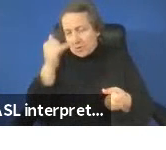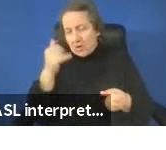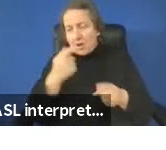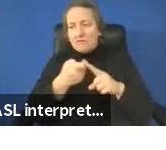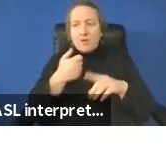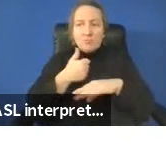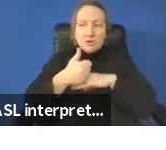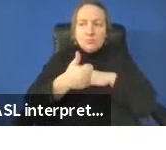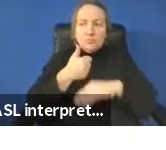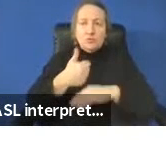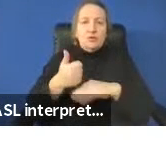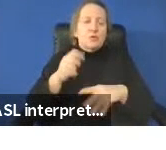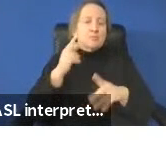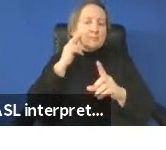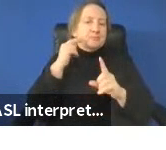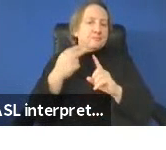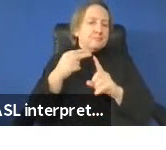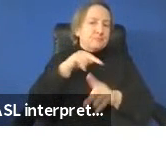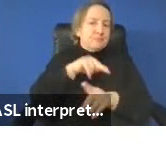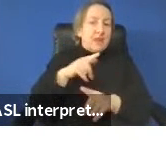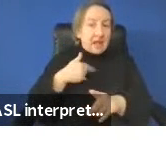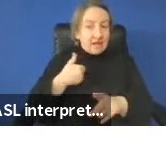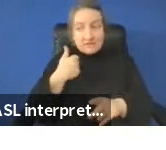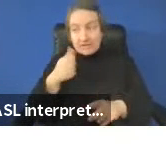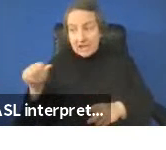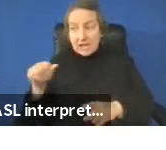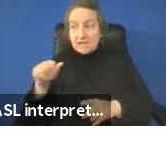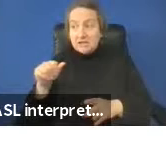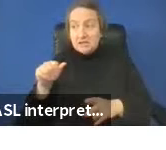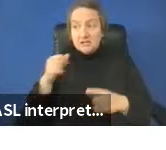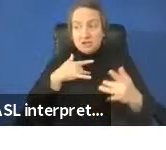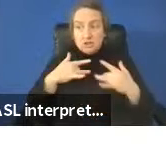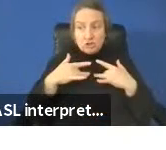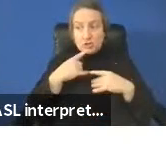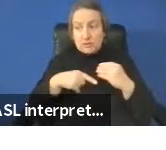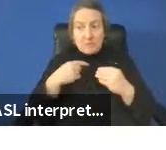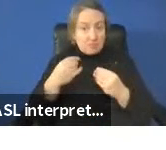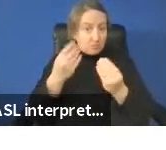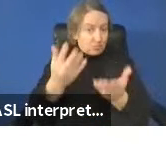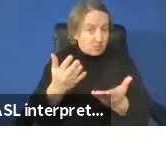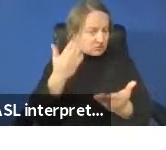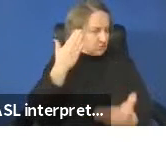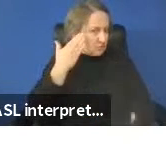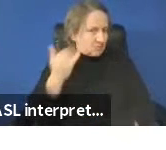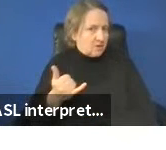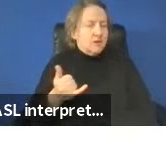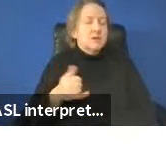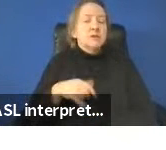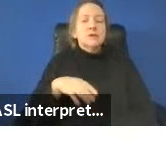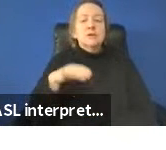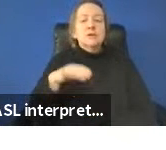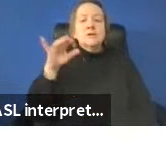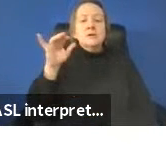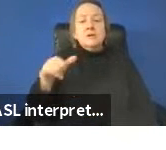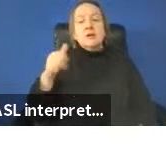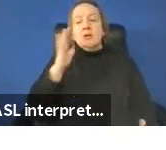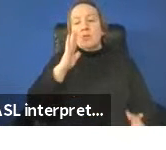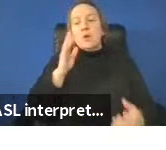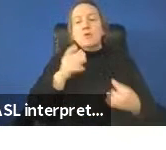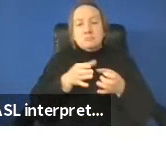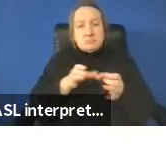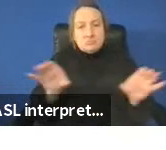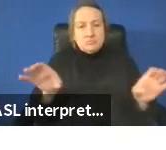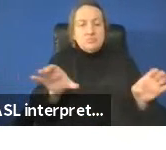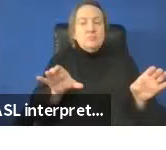do you have concerns about any of the other of the proposed options and why? So with that, we're gonna pop you